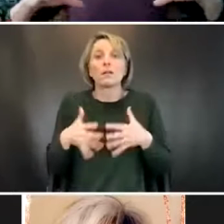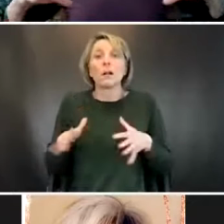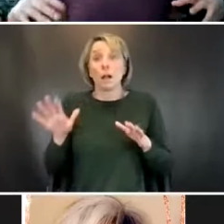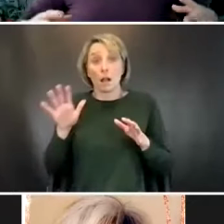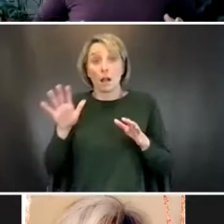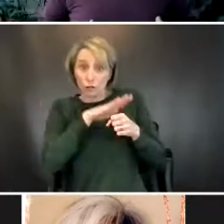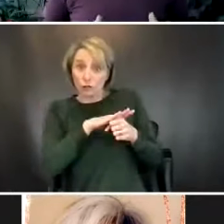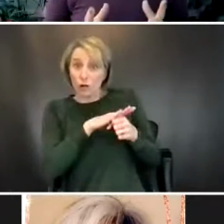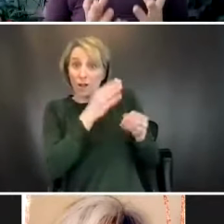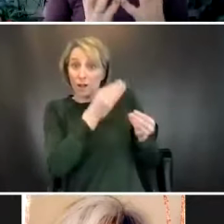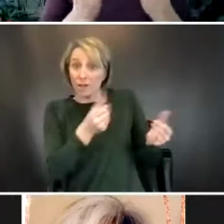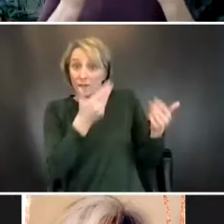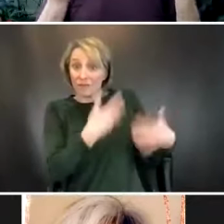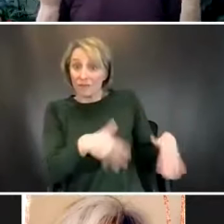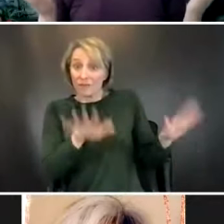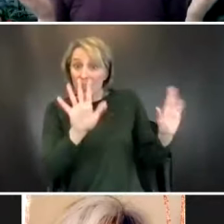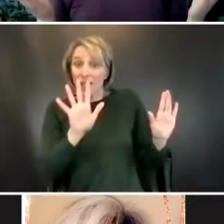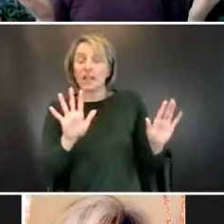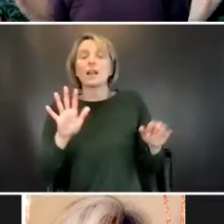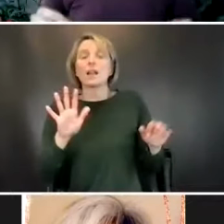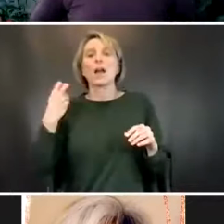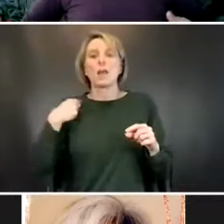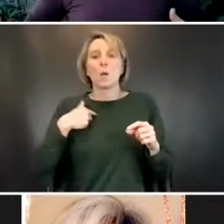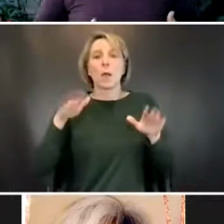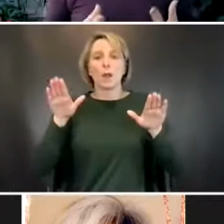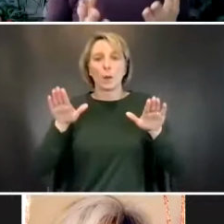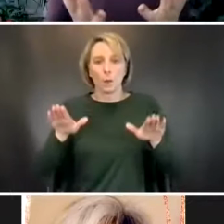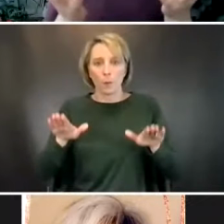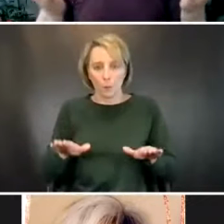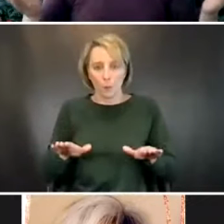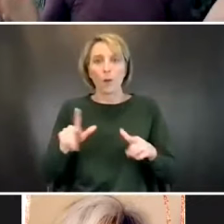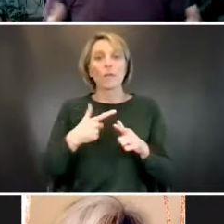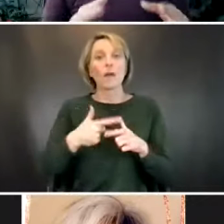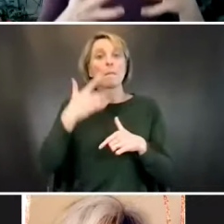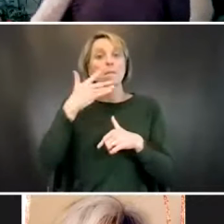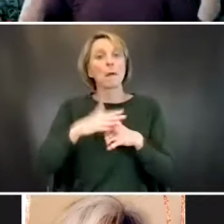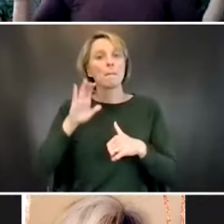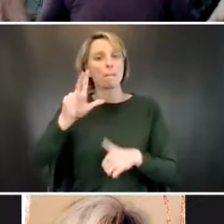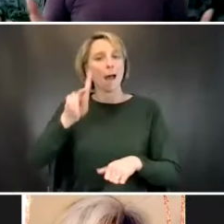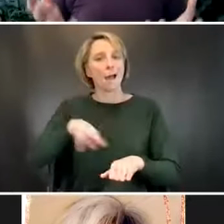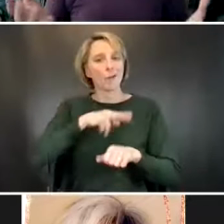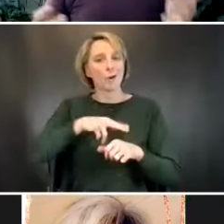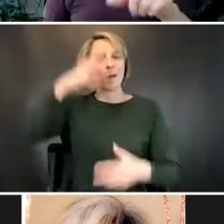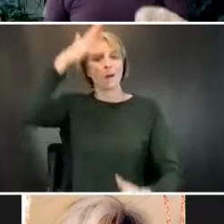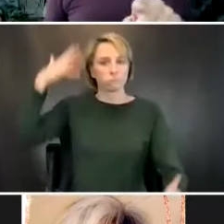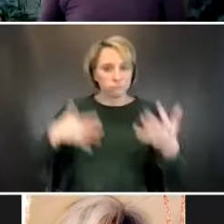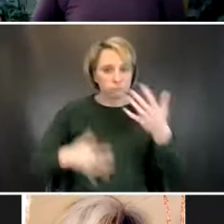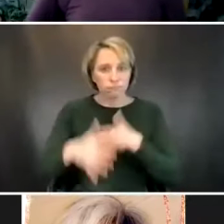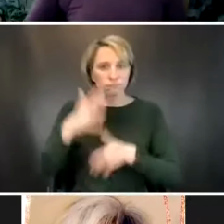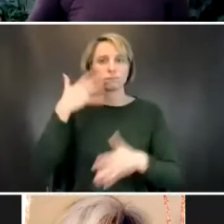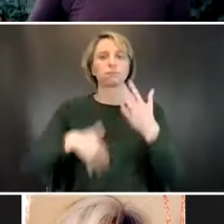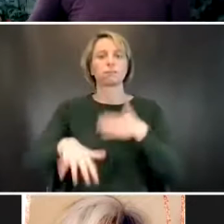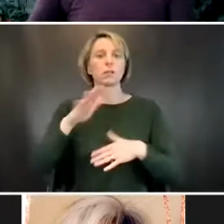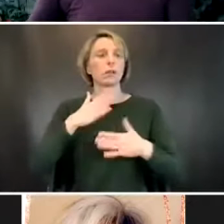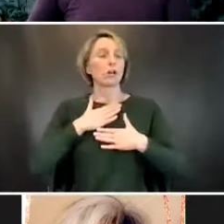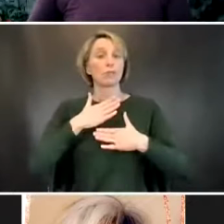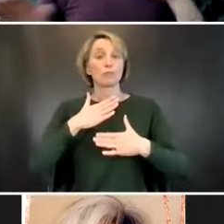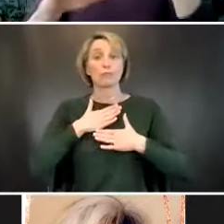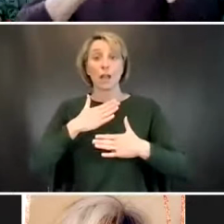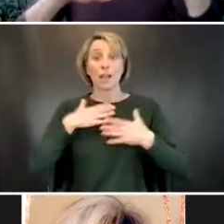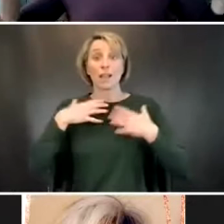online, that emotional capacity comes back online, and we're able to connect and get back to exactly